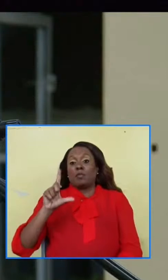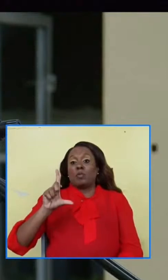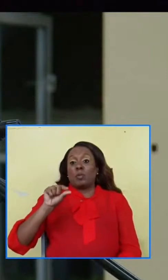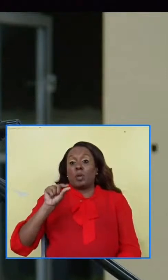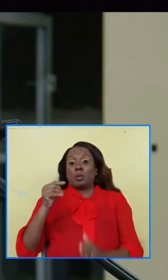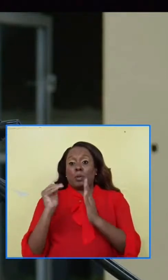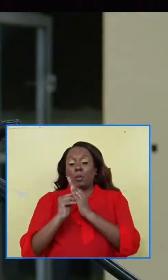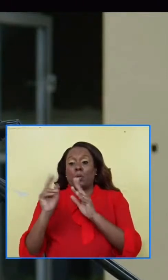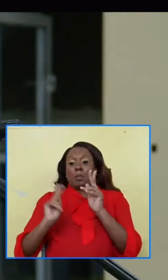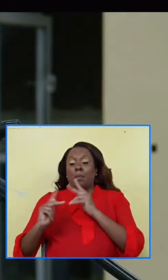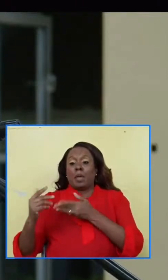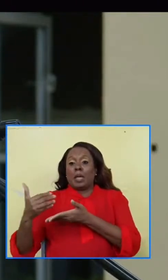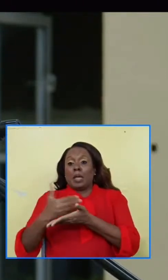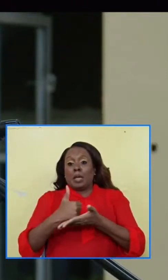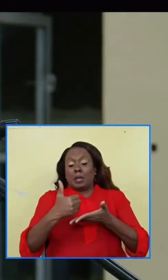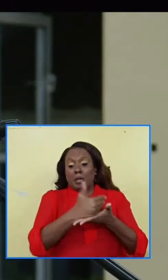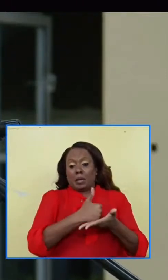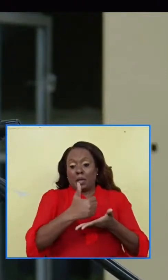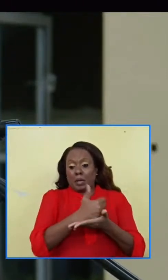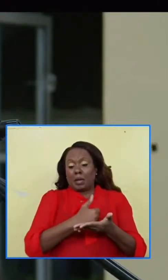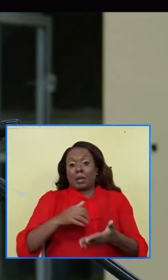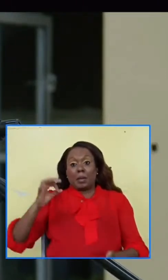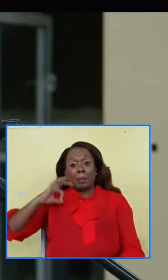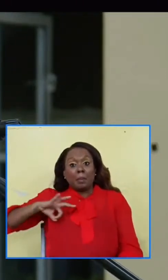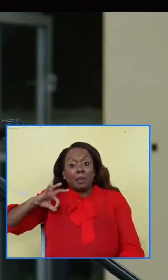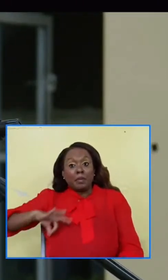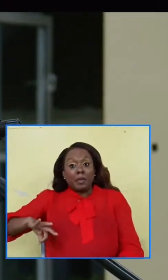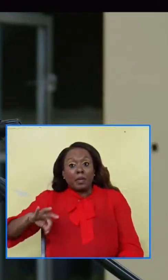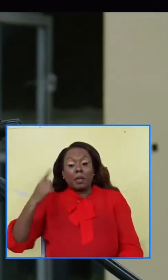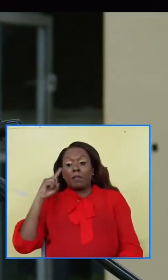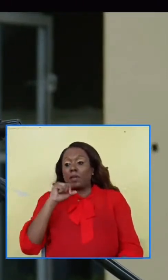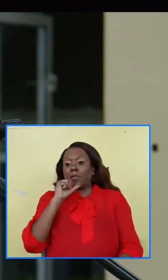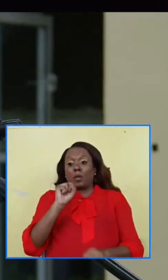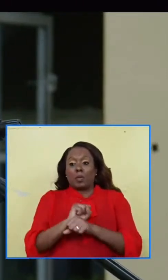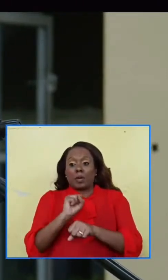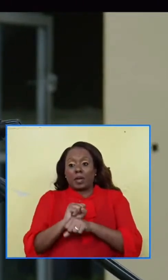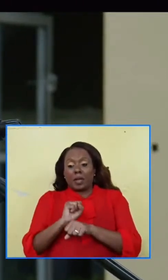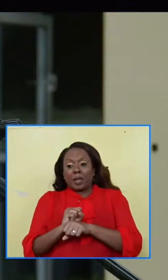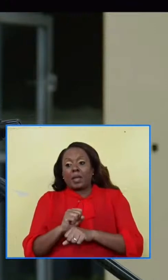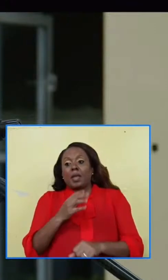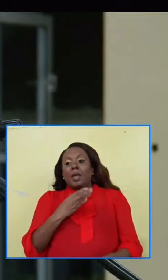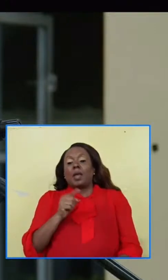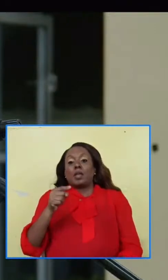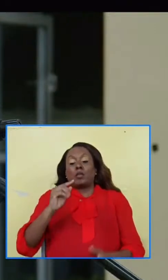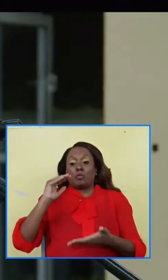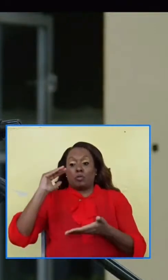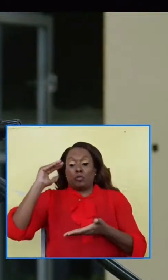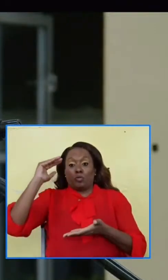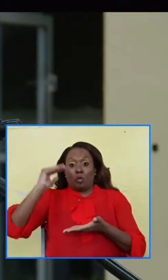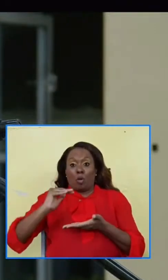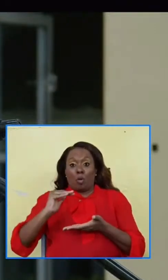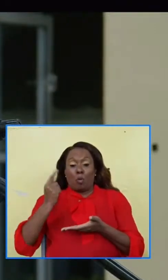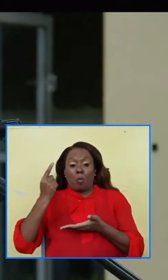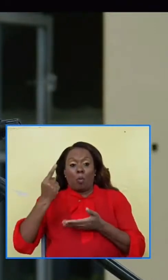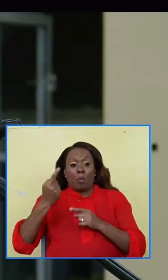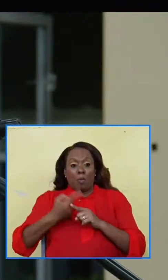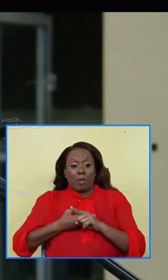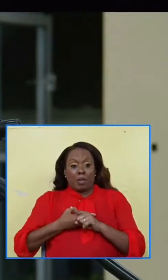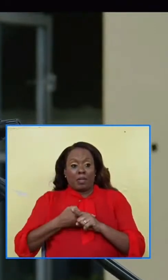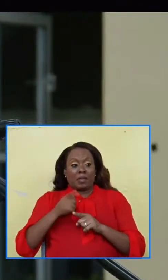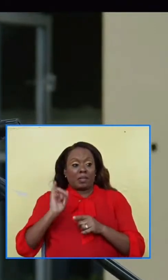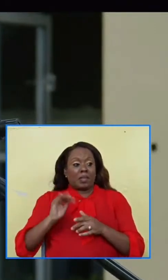20,000 people earning unemployment benefit, and you reduce that 1 month, it could amount to almost